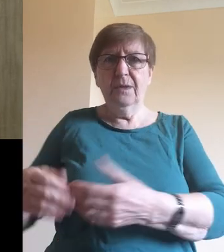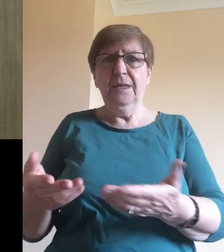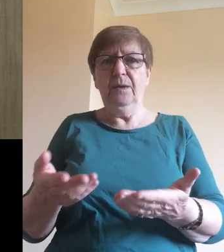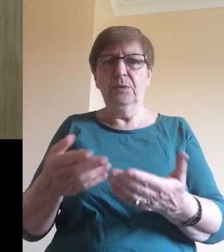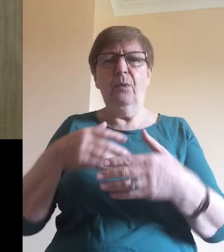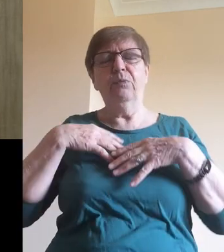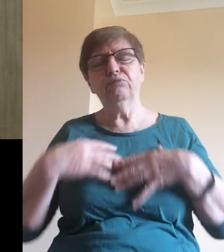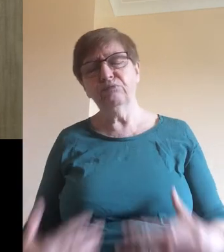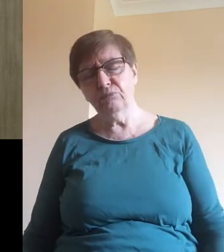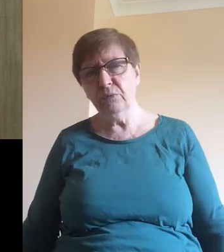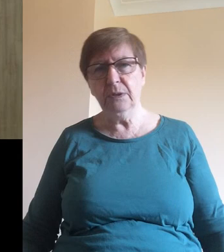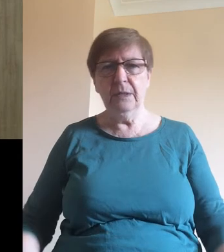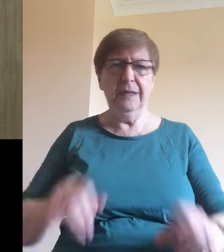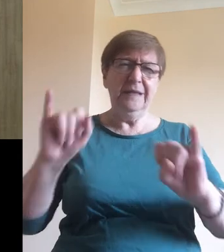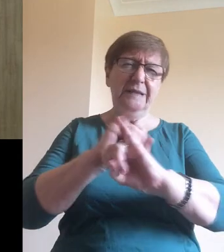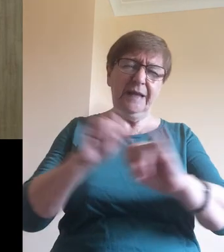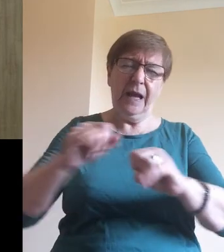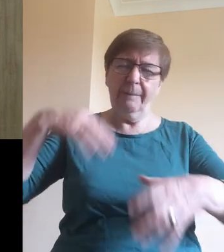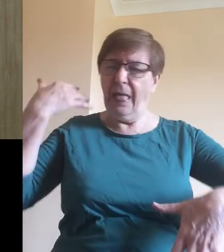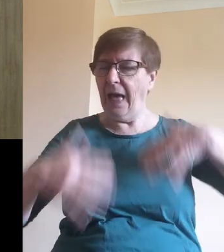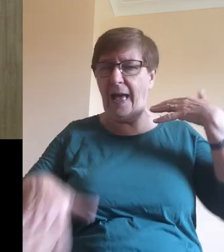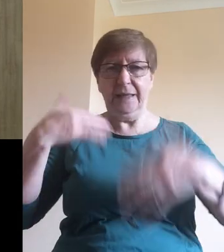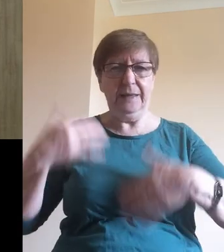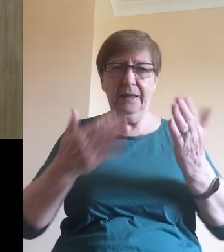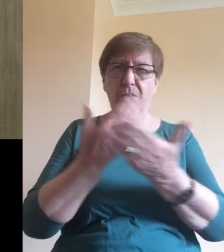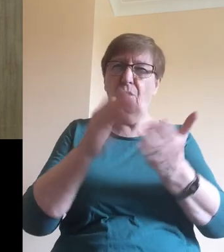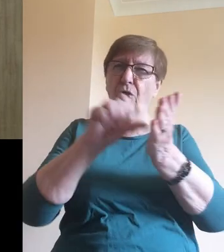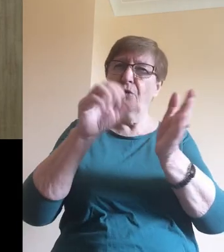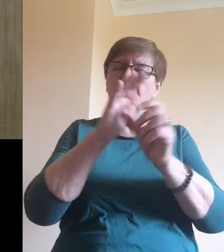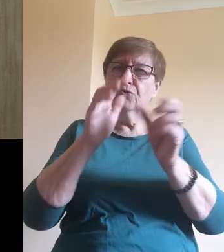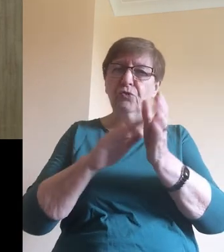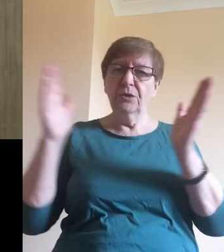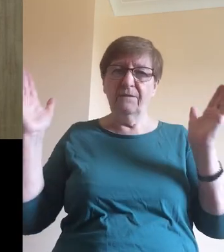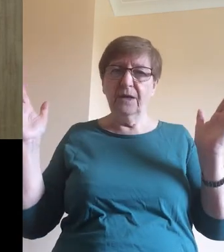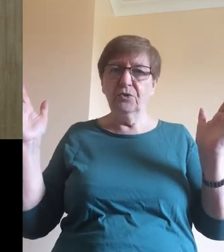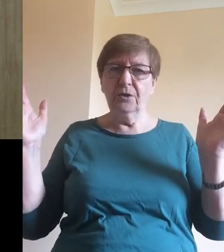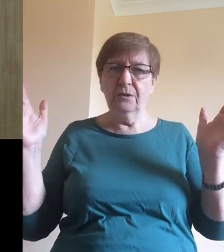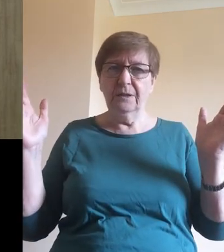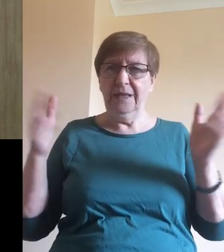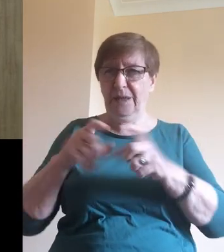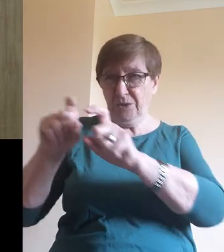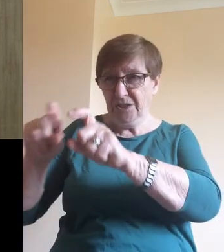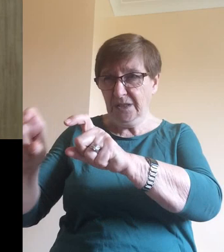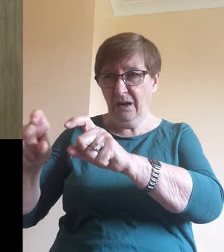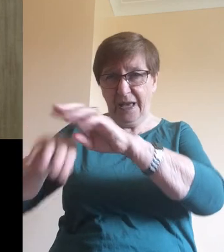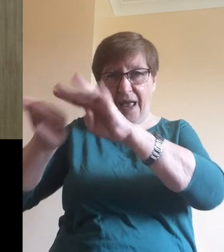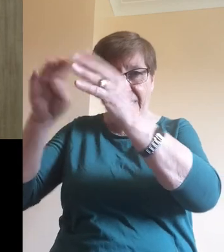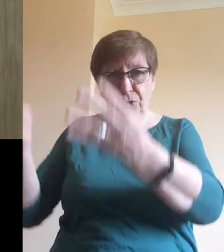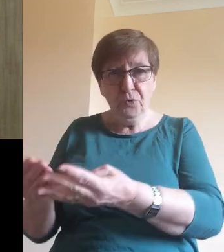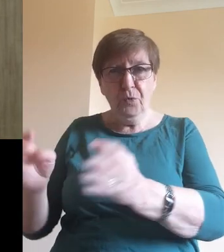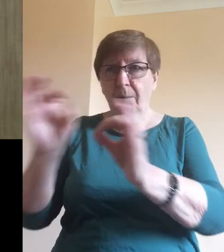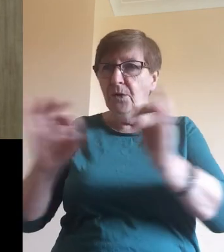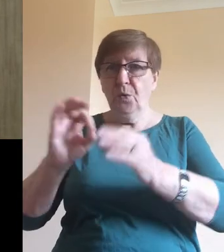was worn out by the terrible agonies that are crucifixion, even though he was stuck away without any medical care, no food and